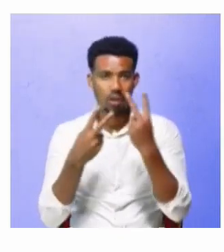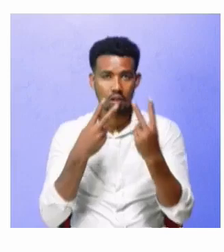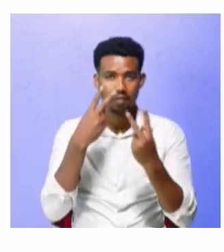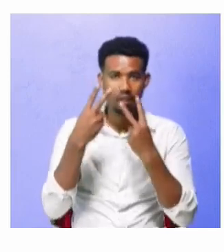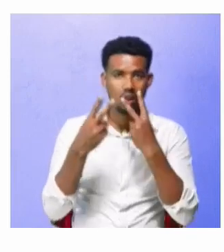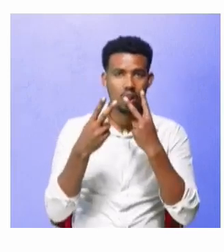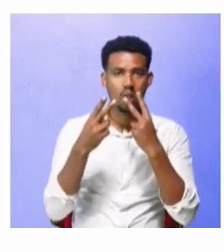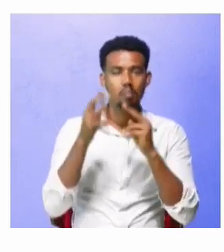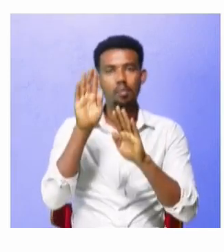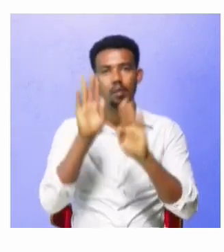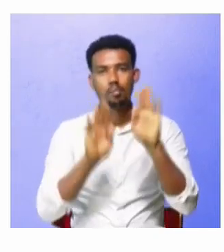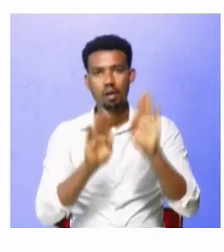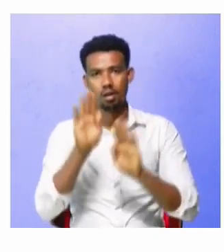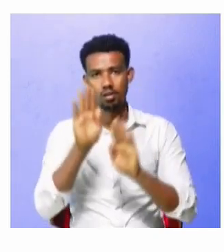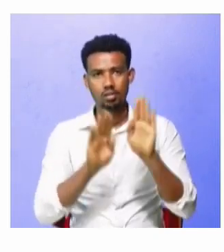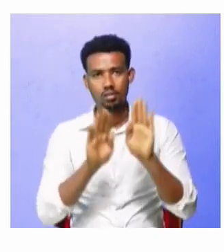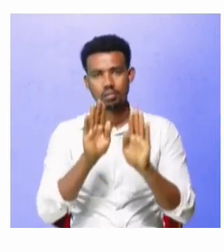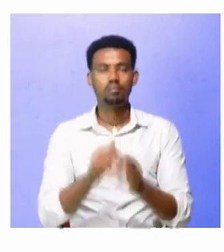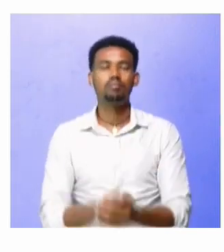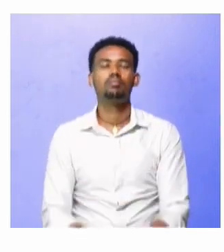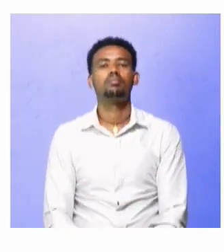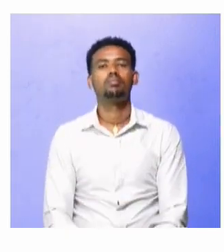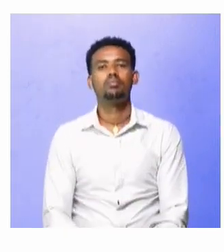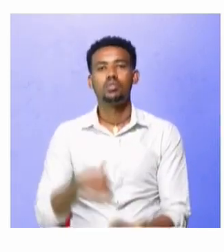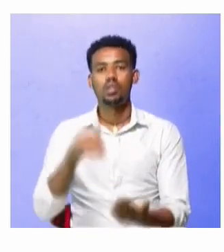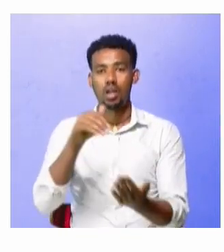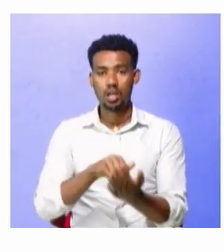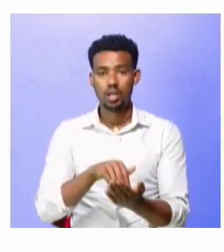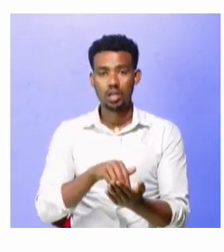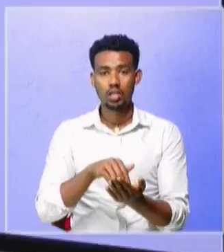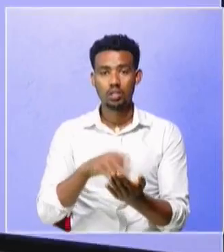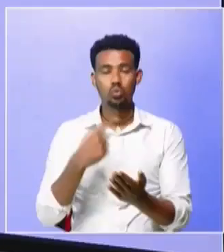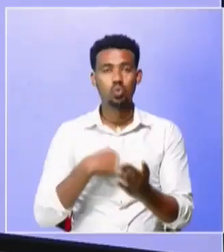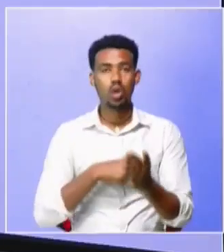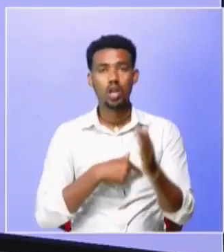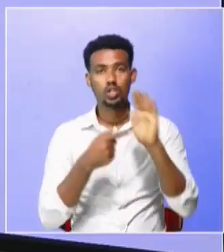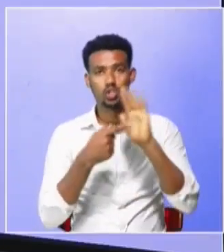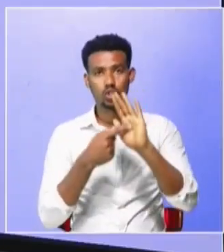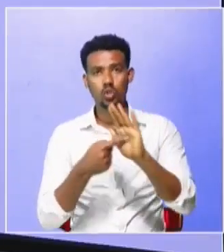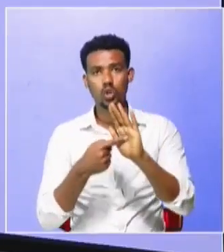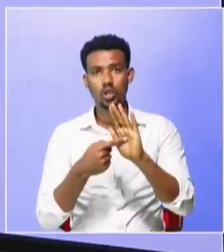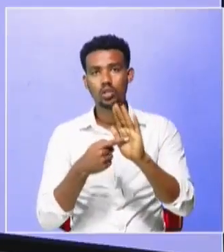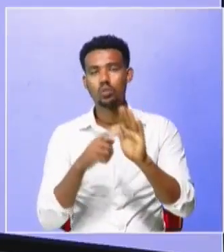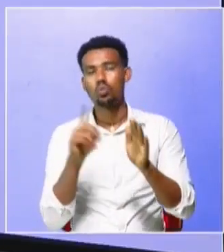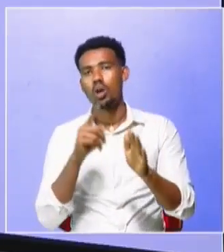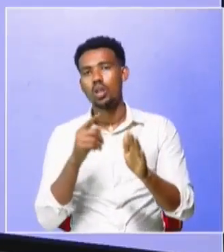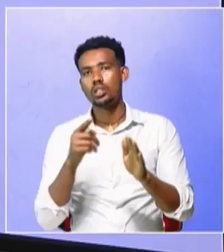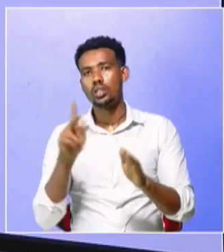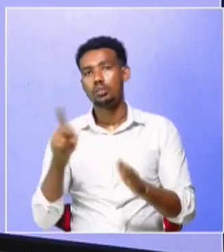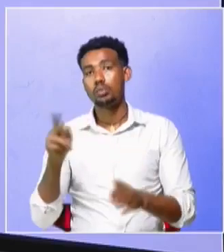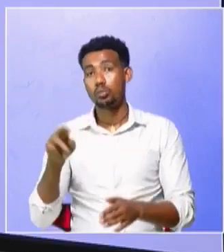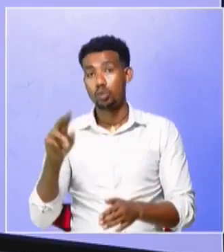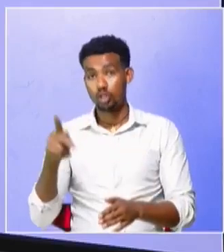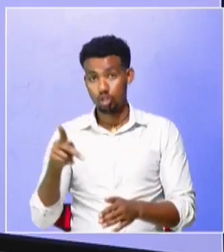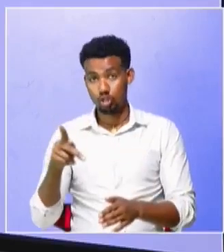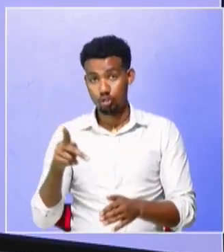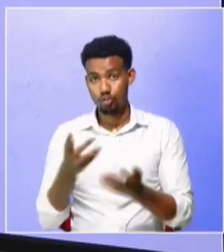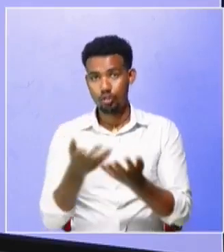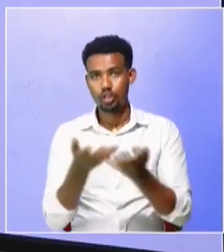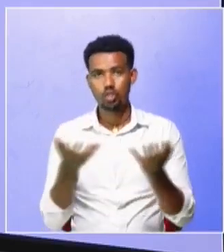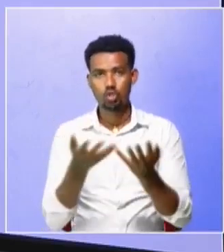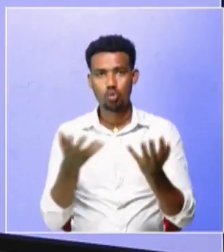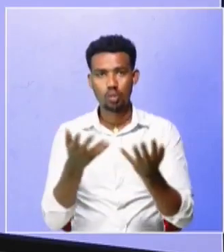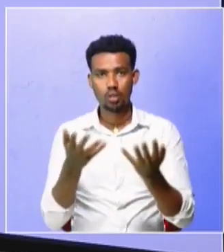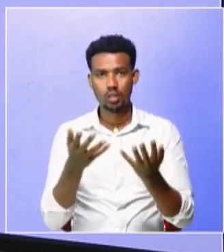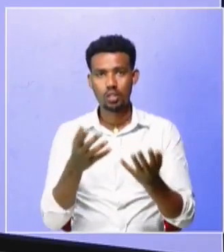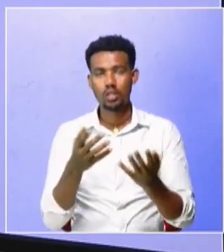by bus. Again, we're showing a what? Preposition of instrument